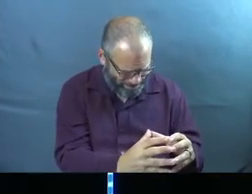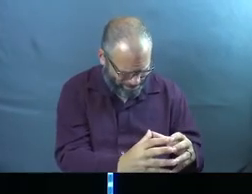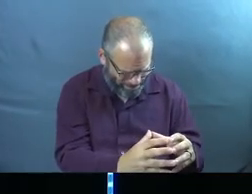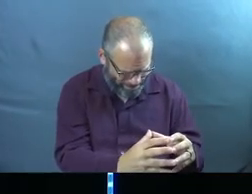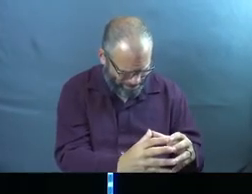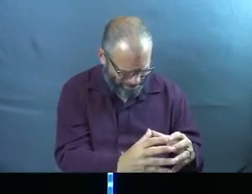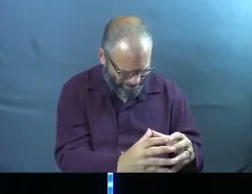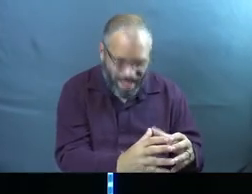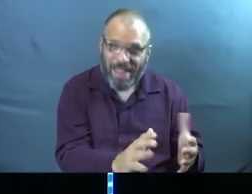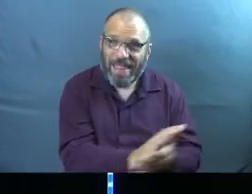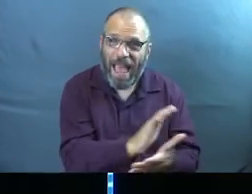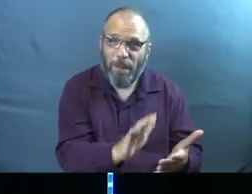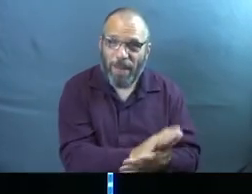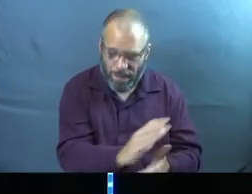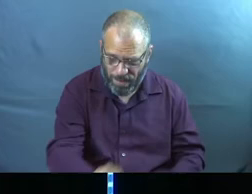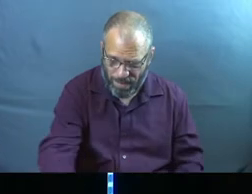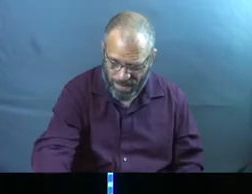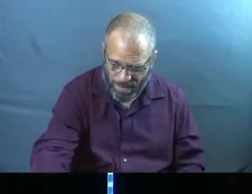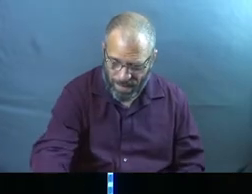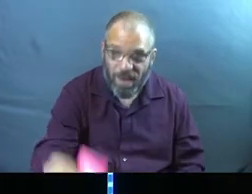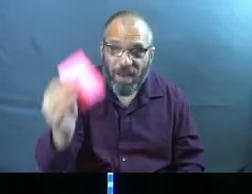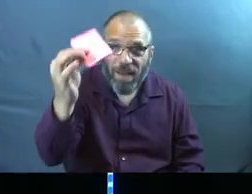where what was on that piece of paper for me,